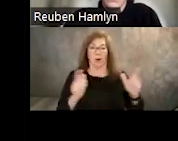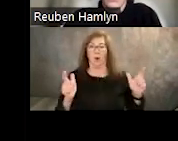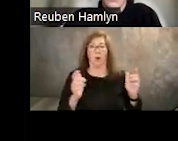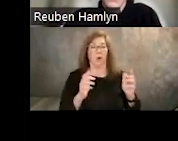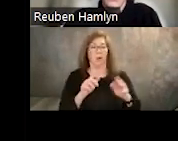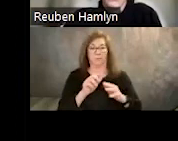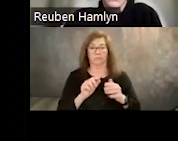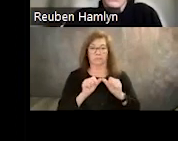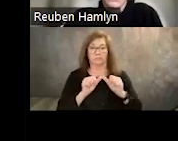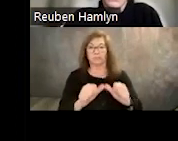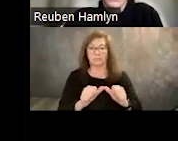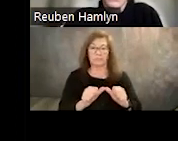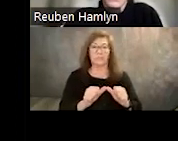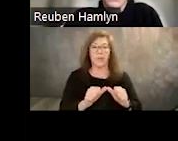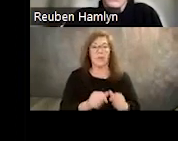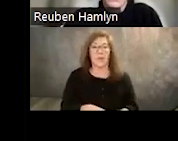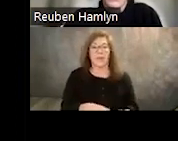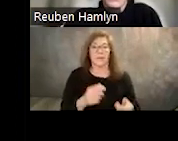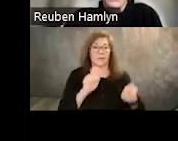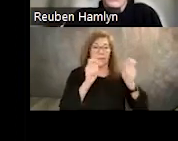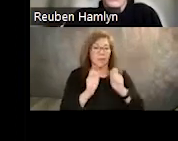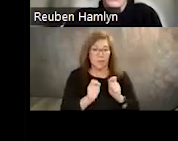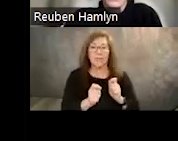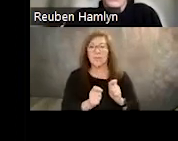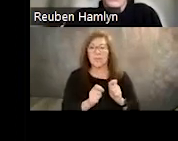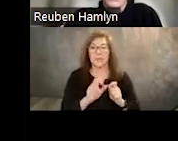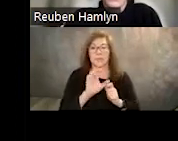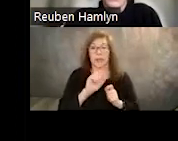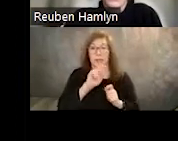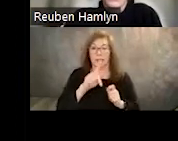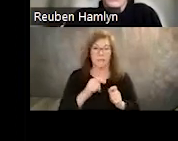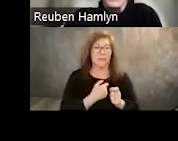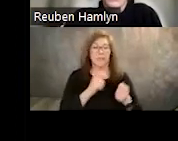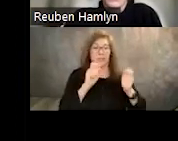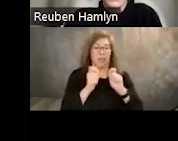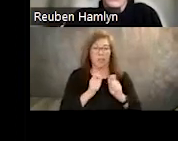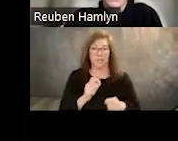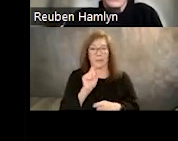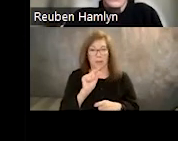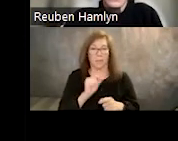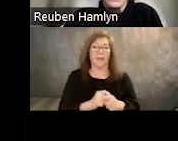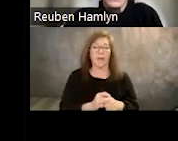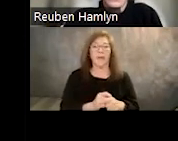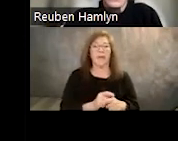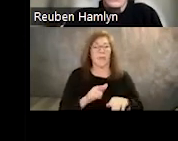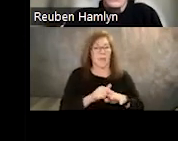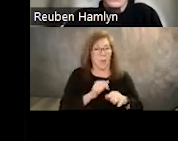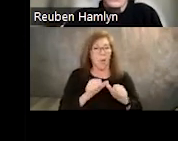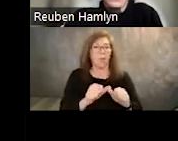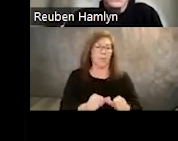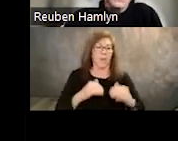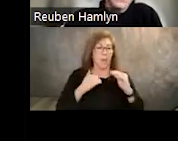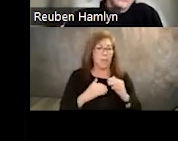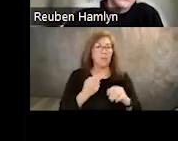you generate these clips, it changes a bit. So in terms of doing long form, probably it will be quite limited to use